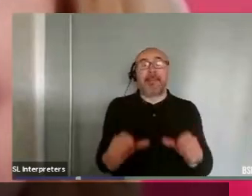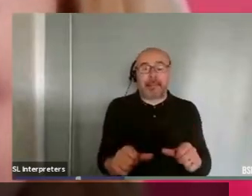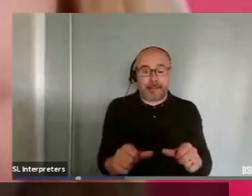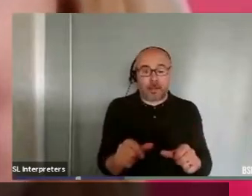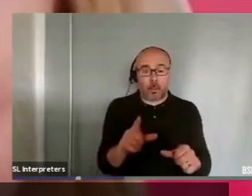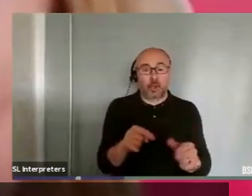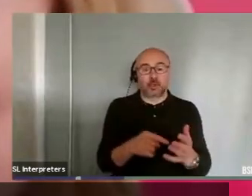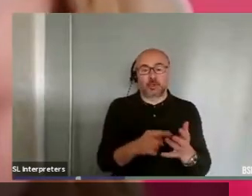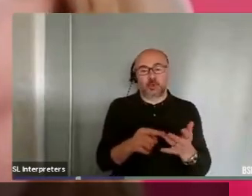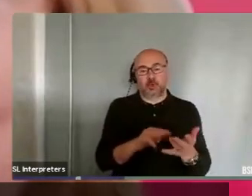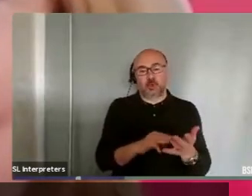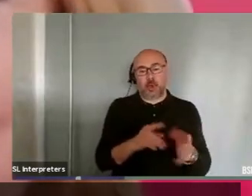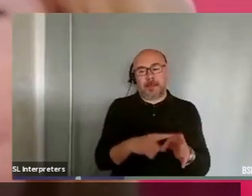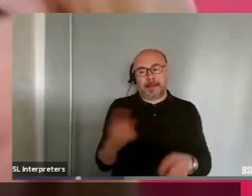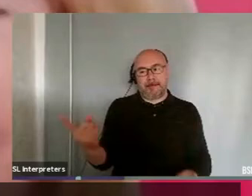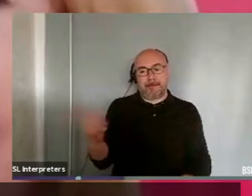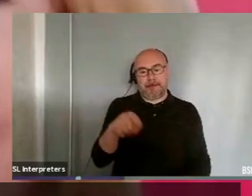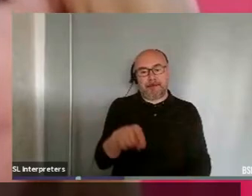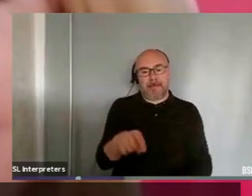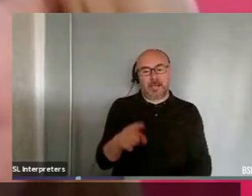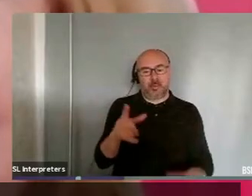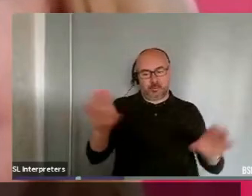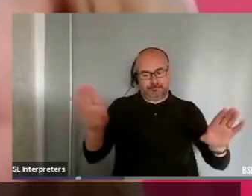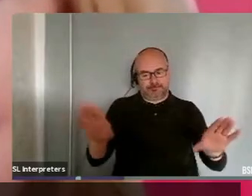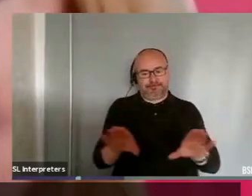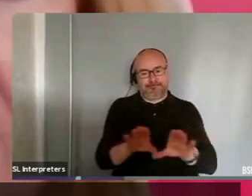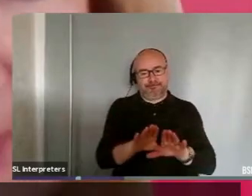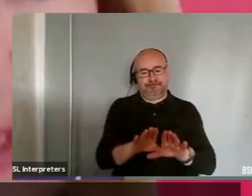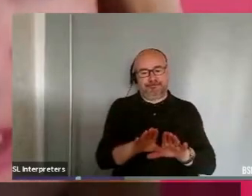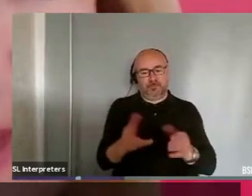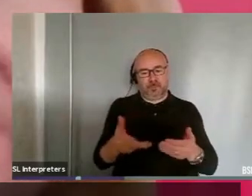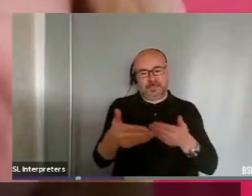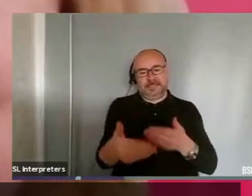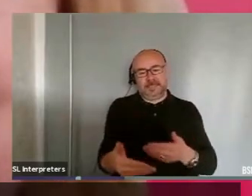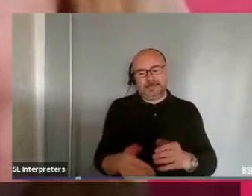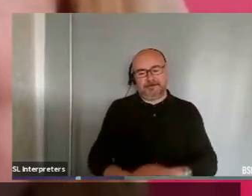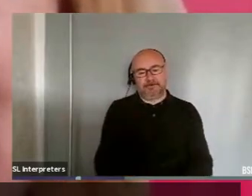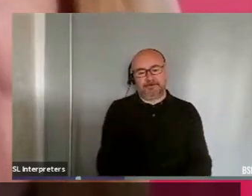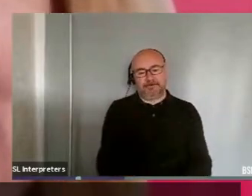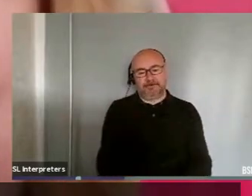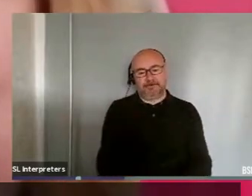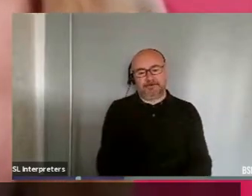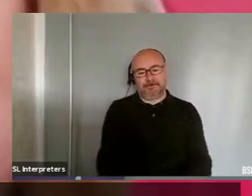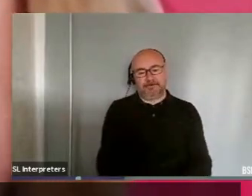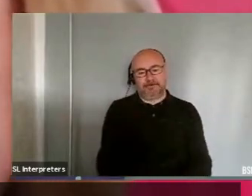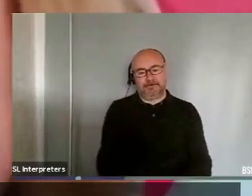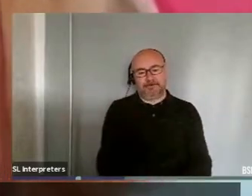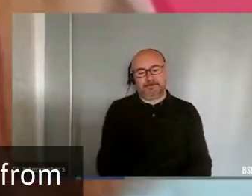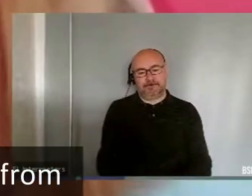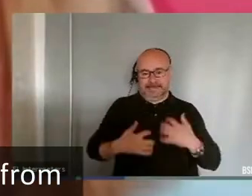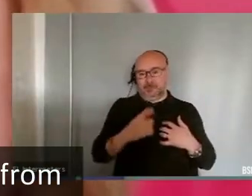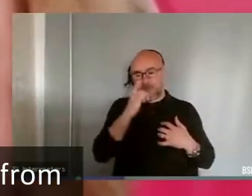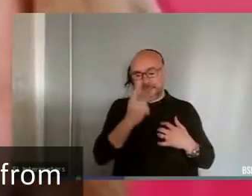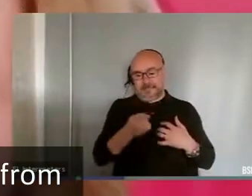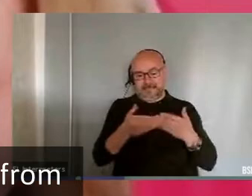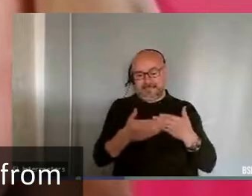to wind up the session. So I'm excited about all of that. And just before we move to that, we